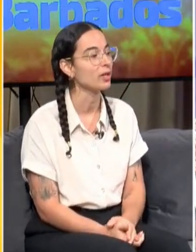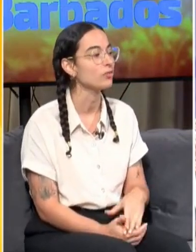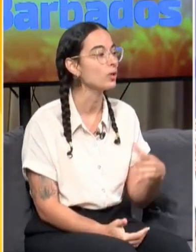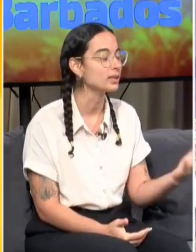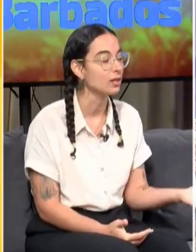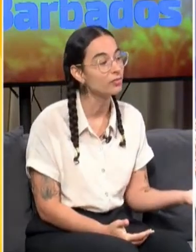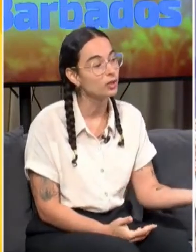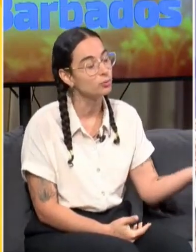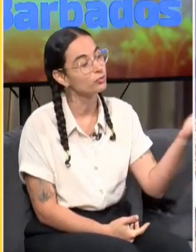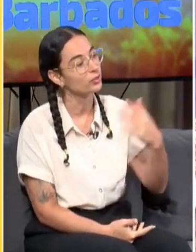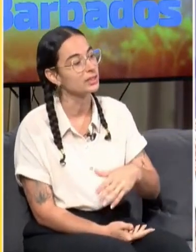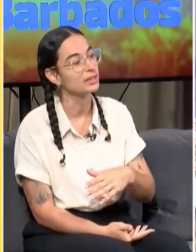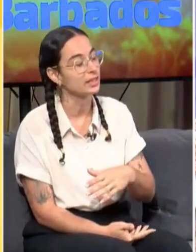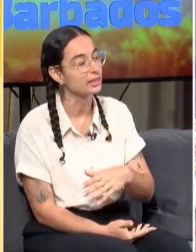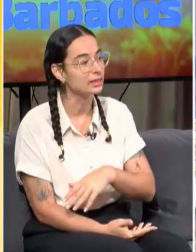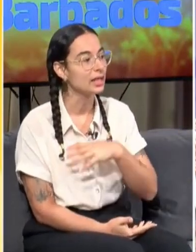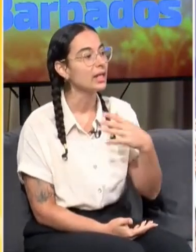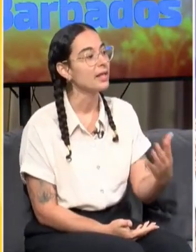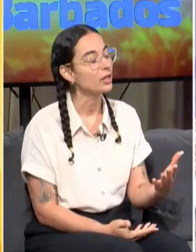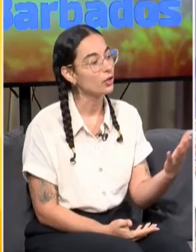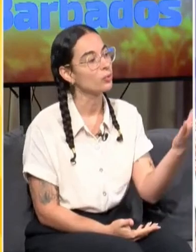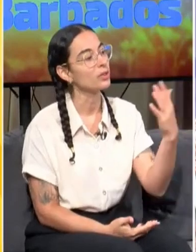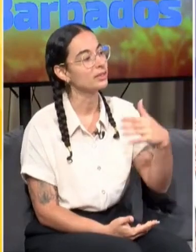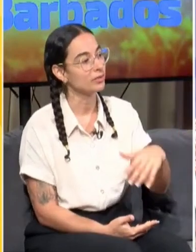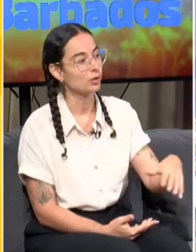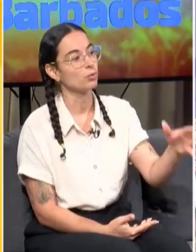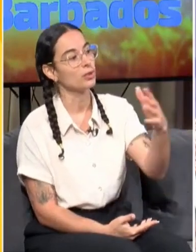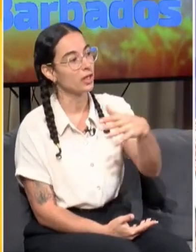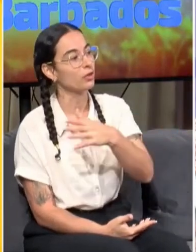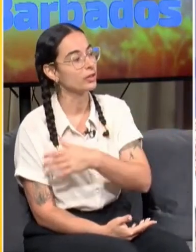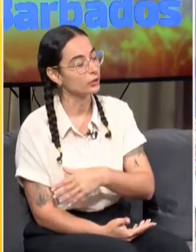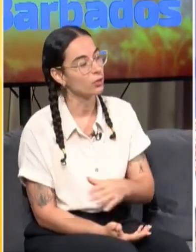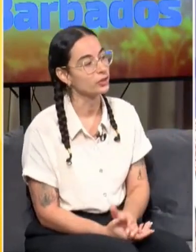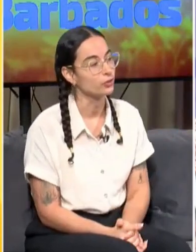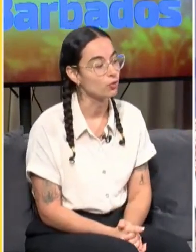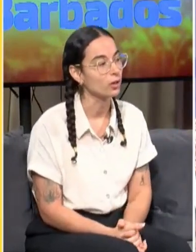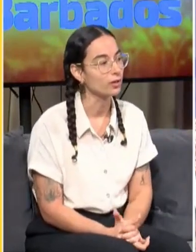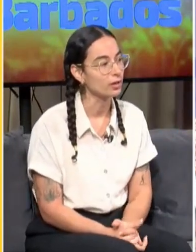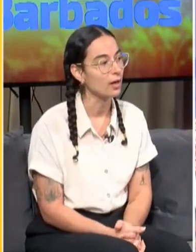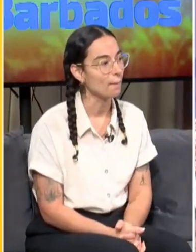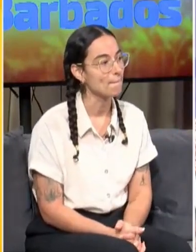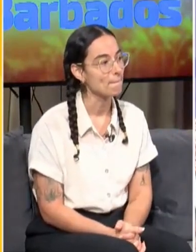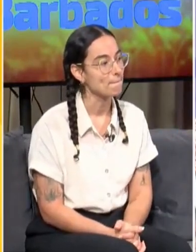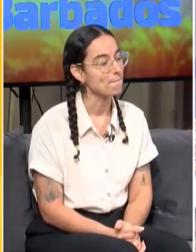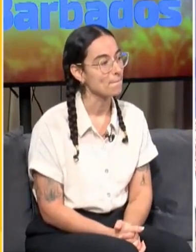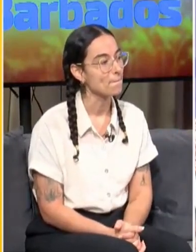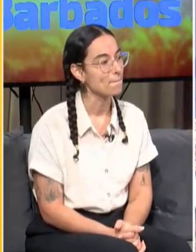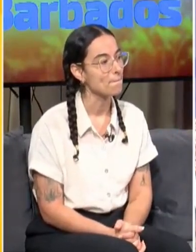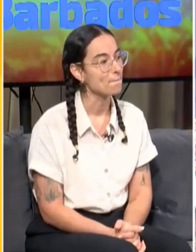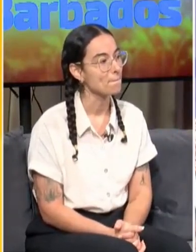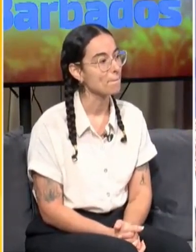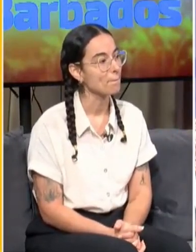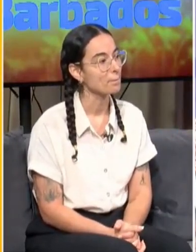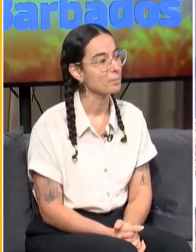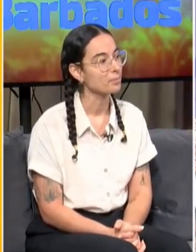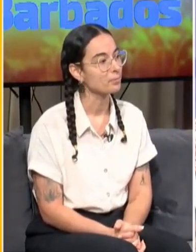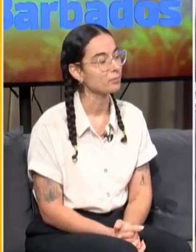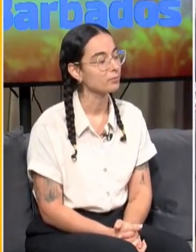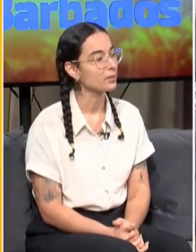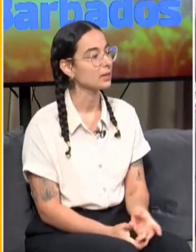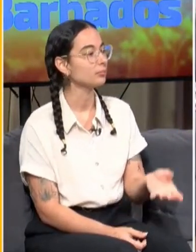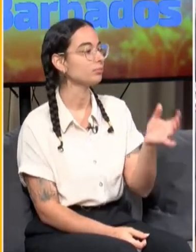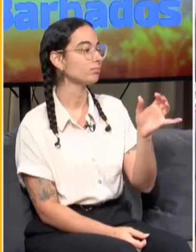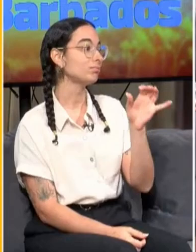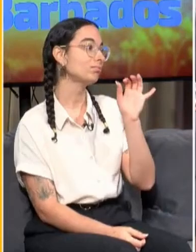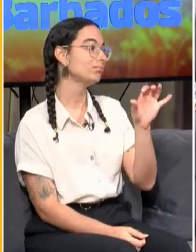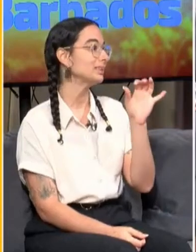so that way if one is not available for these things, then another one is available in the other, and so on and so forth. Well, that's, sounds